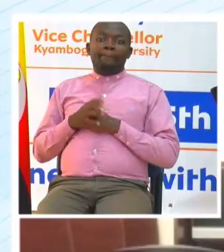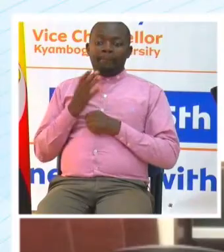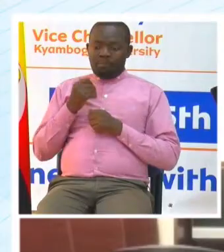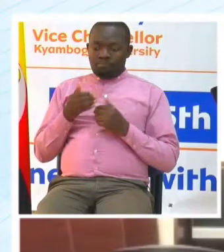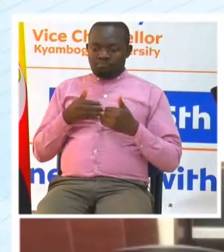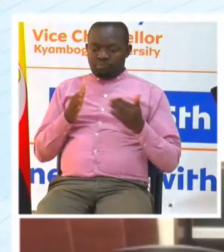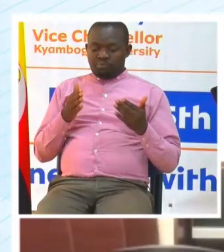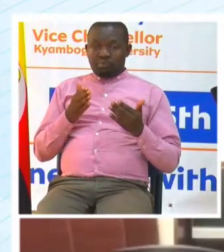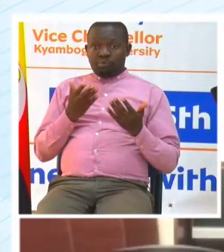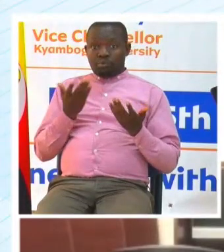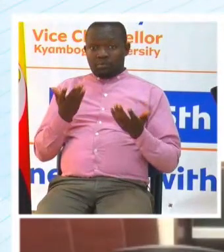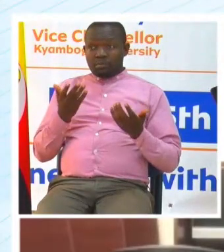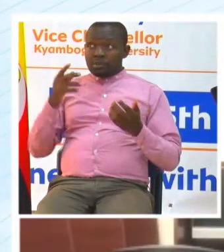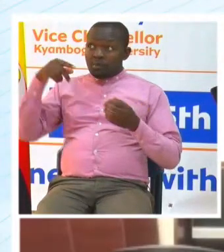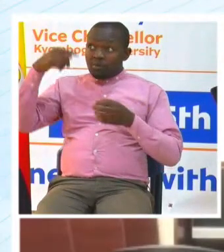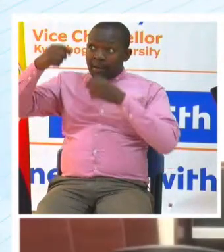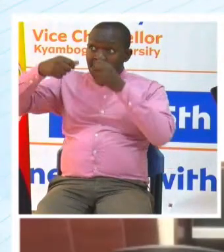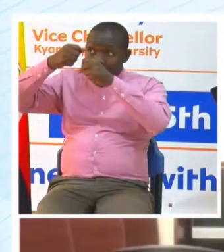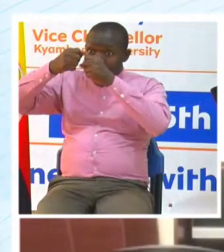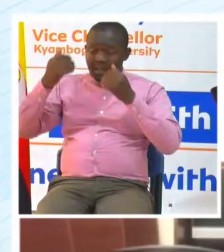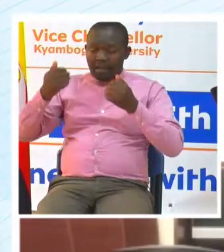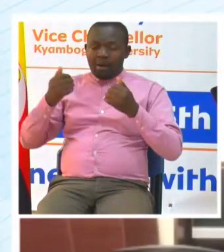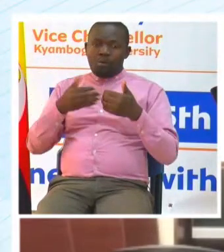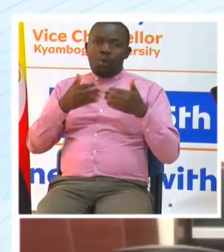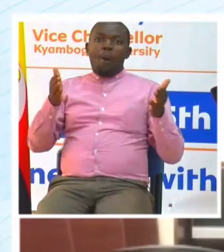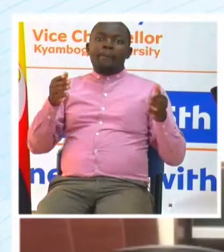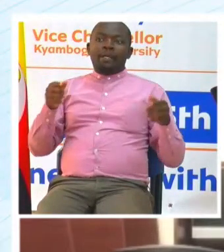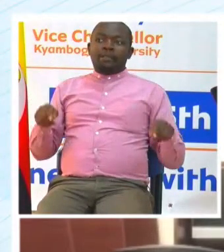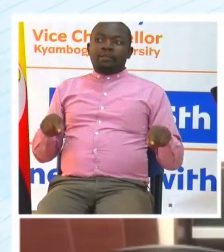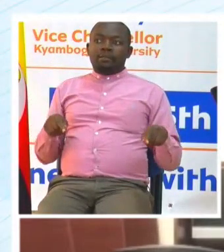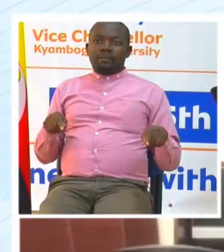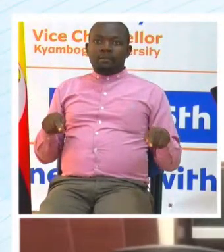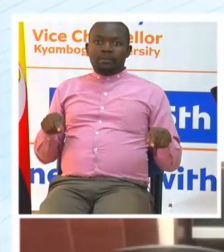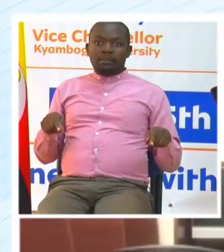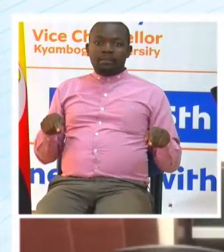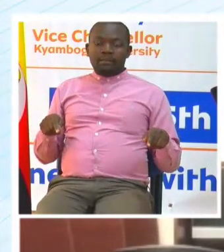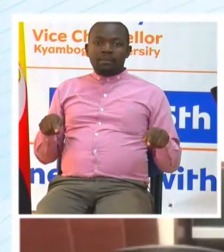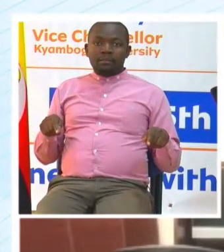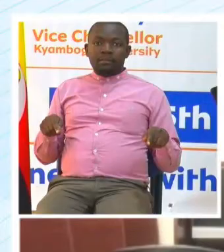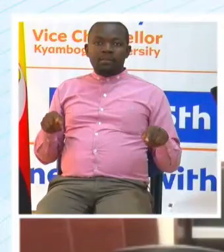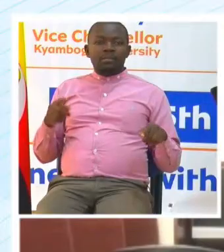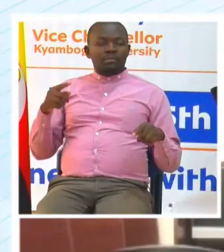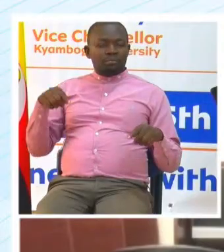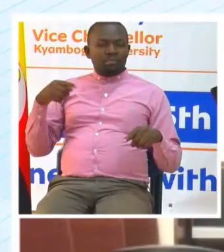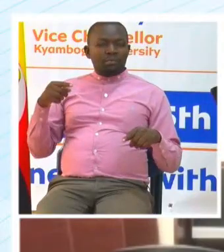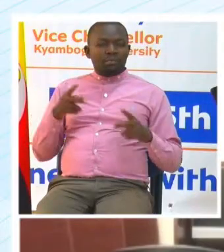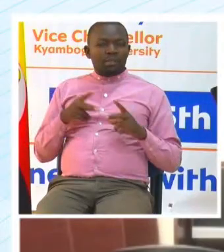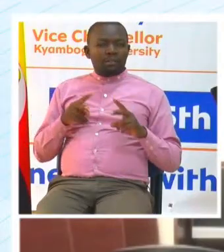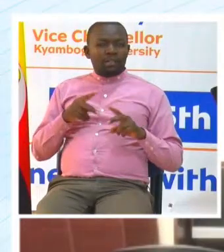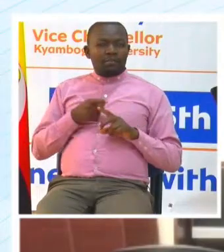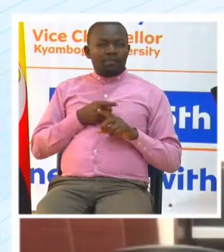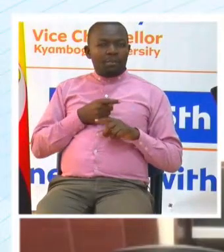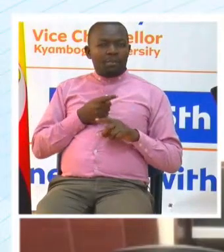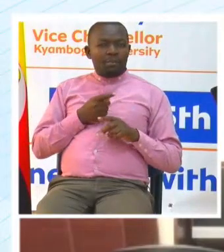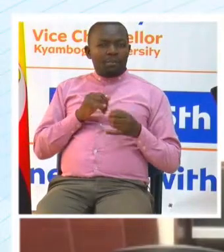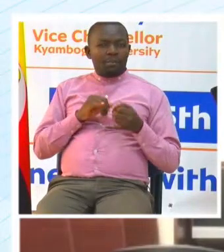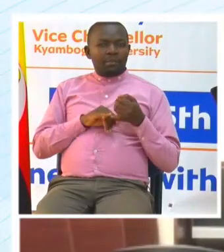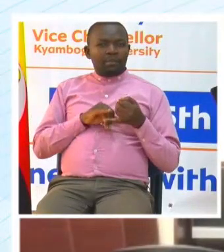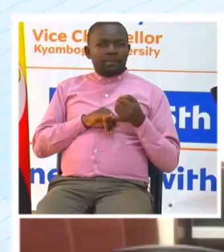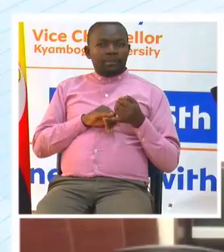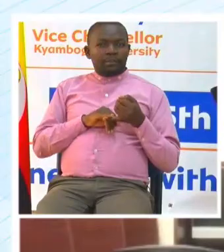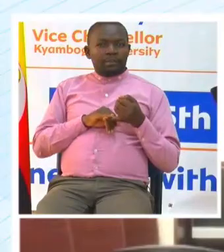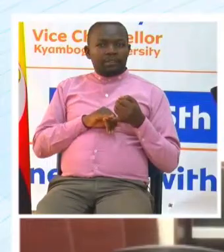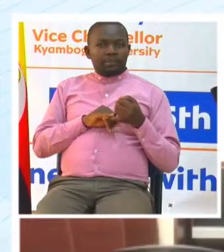for next year is open. I think the window starts from September to